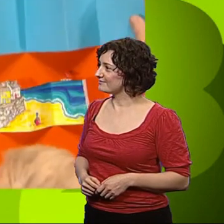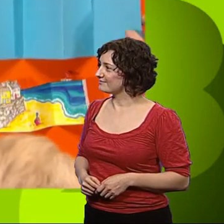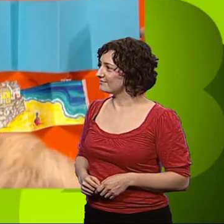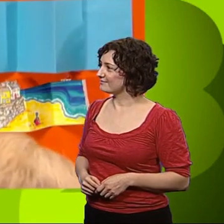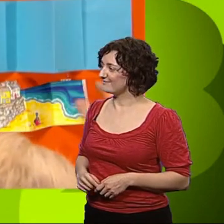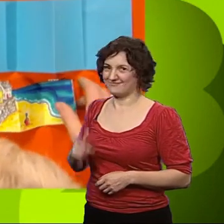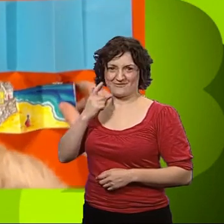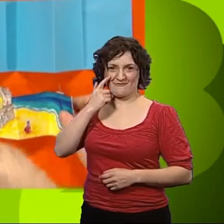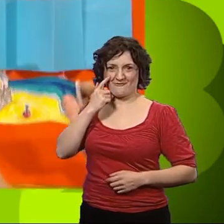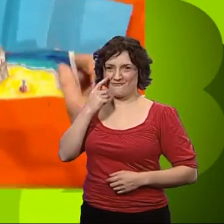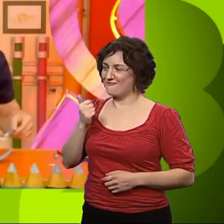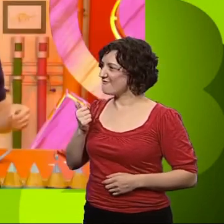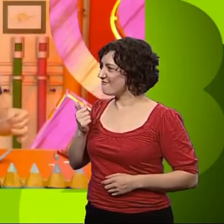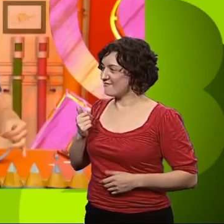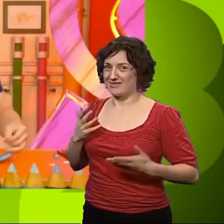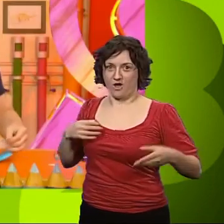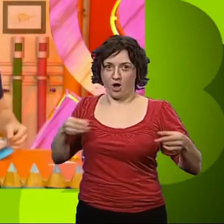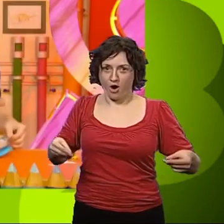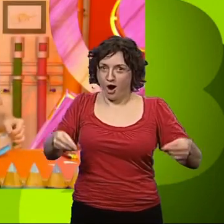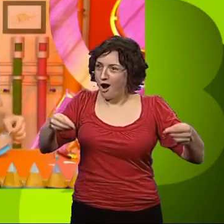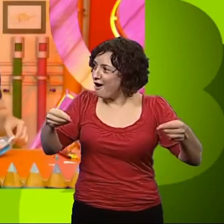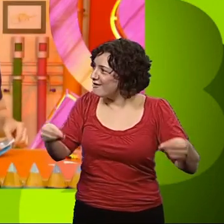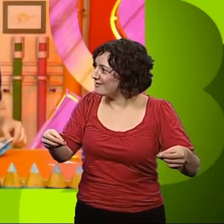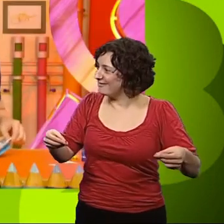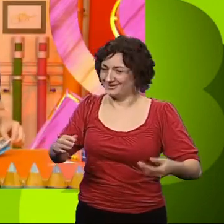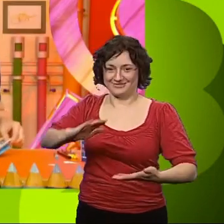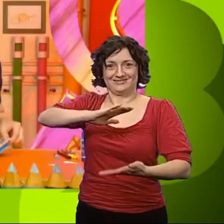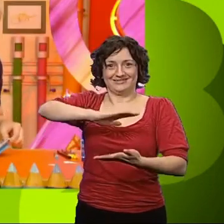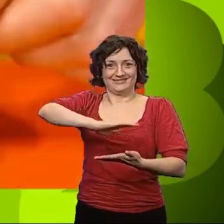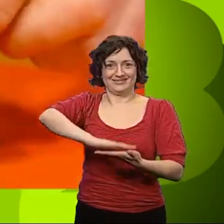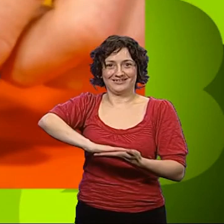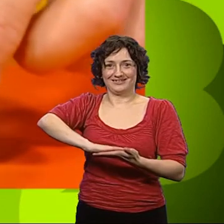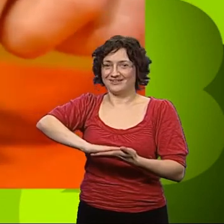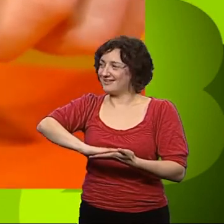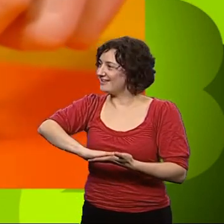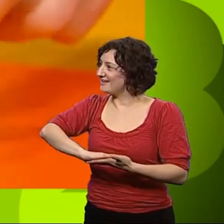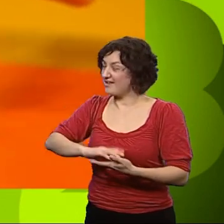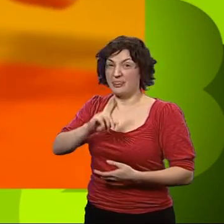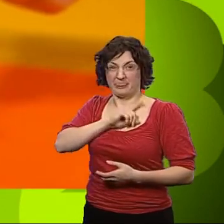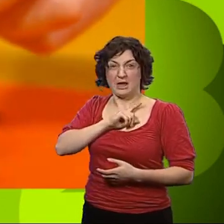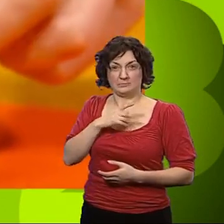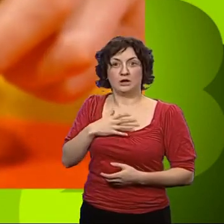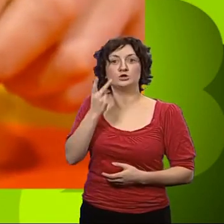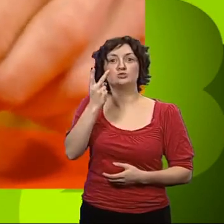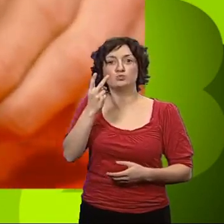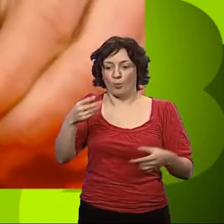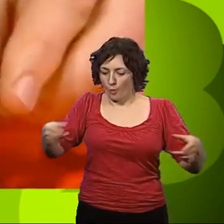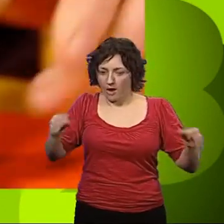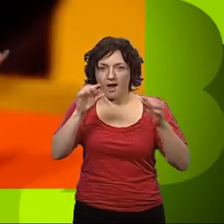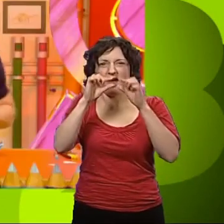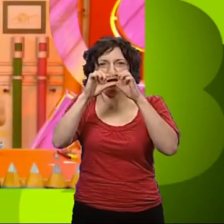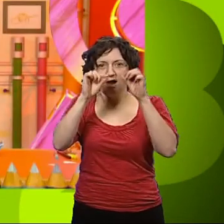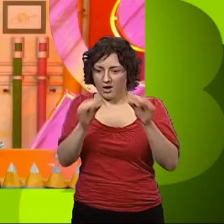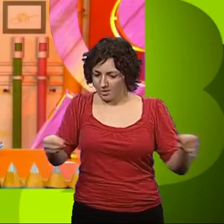the background, stick it over the top. That's why you needed those little tabs, because they just lock onto the side there,